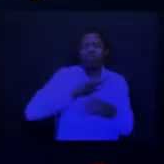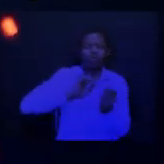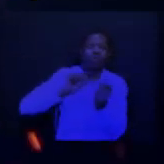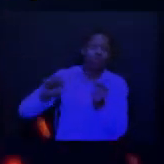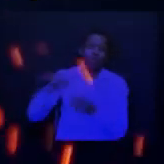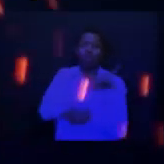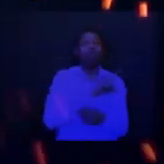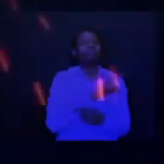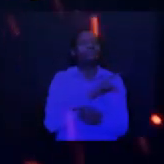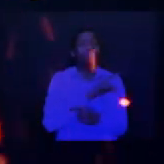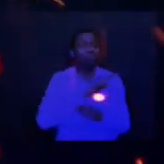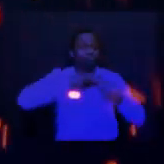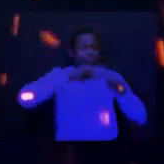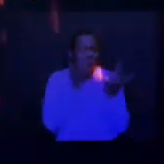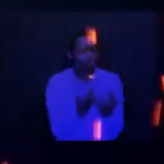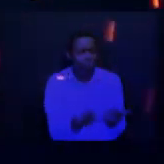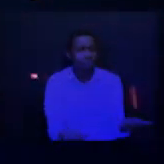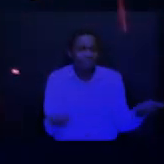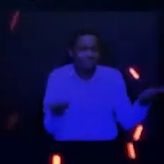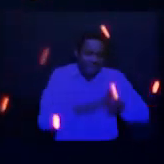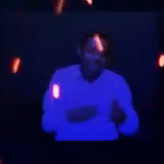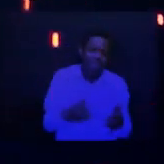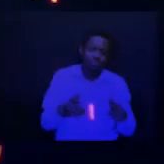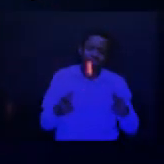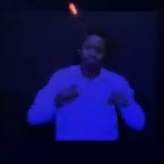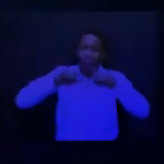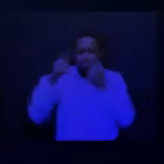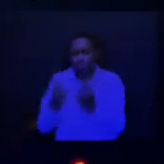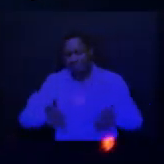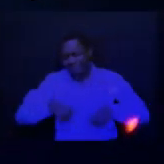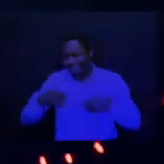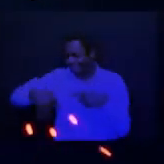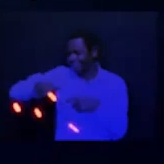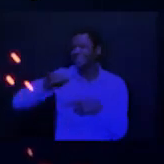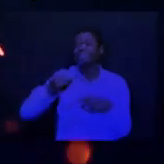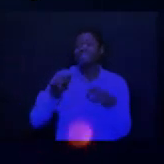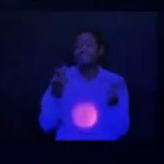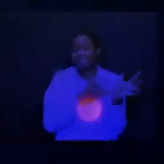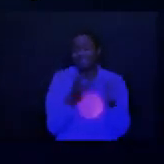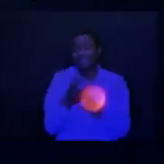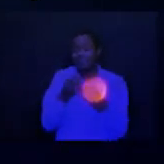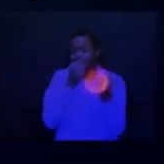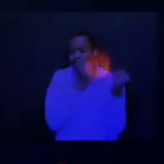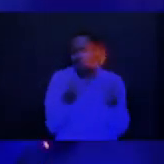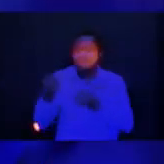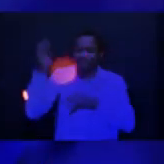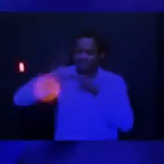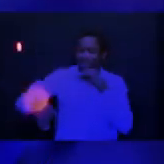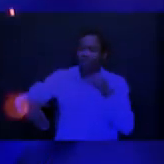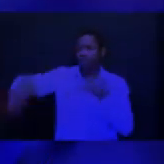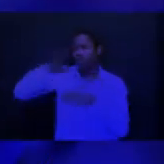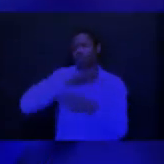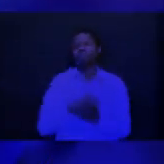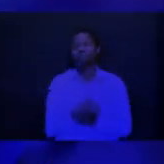the dead. Colossians 1. Verse 15.